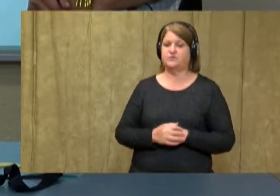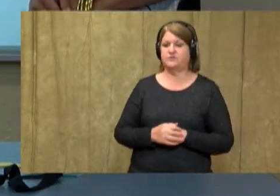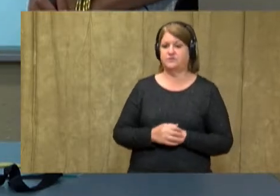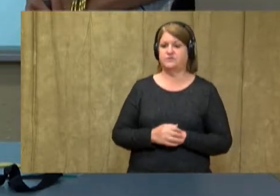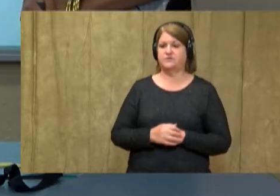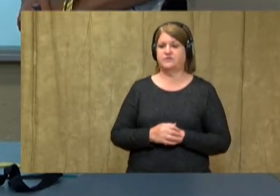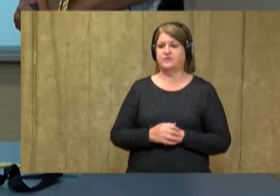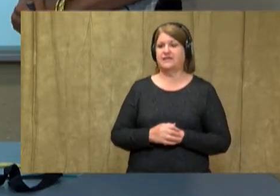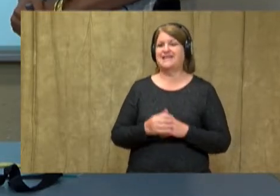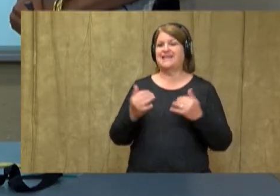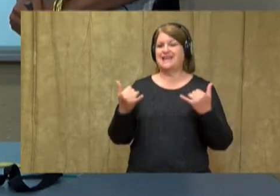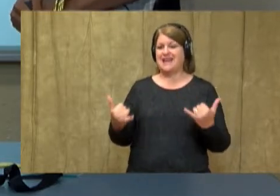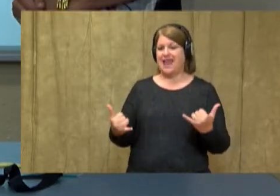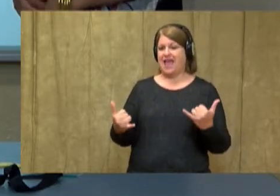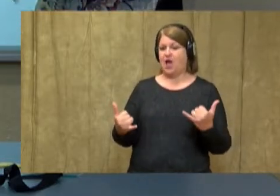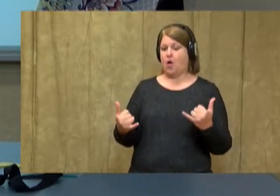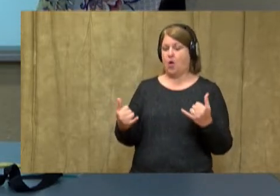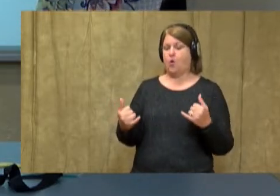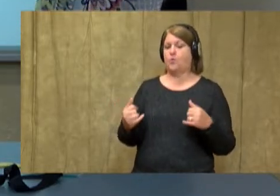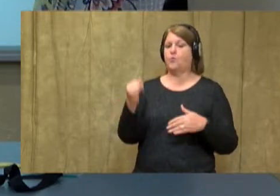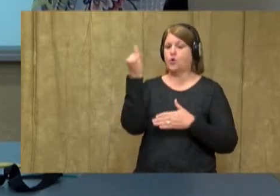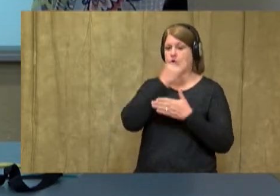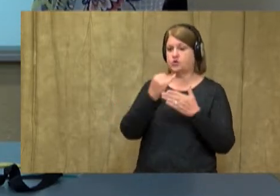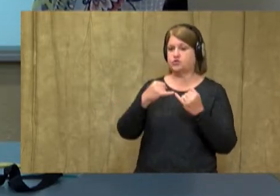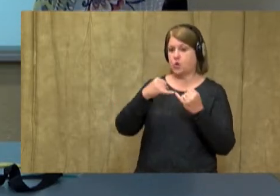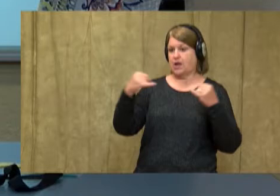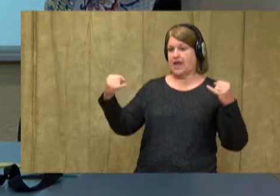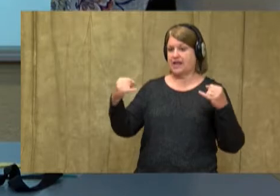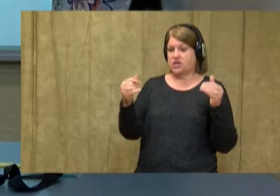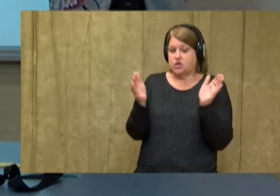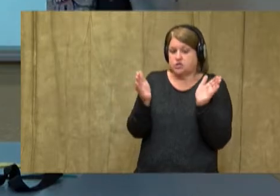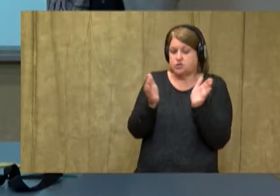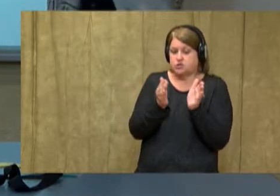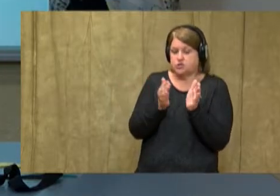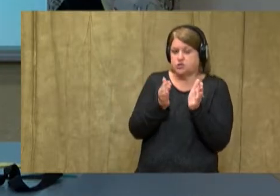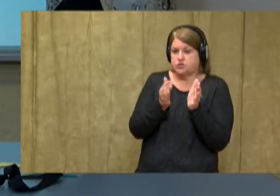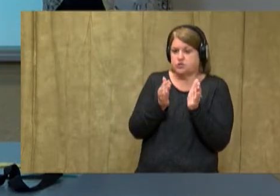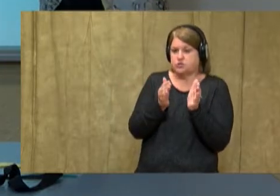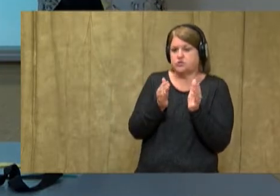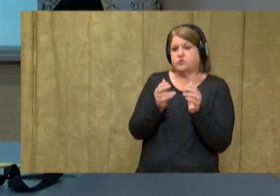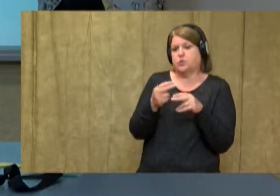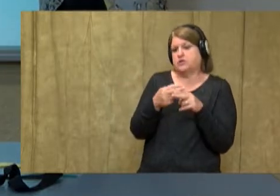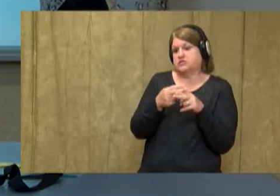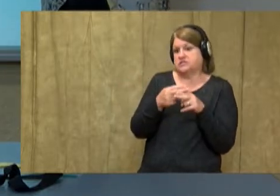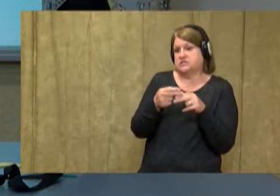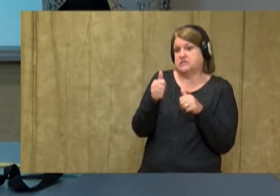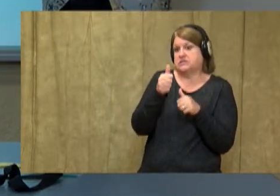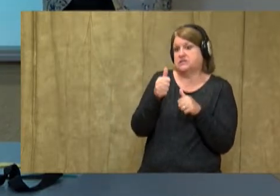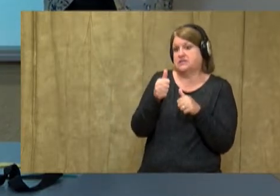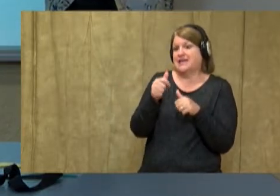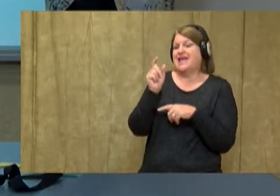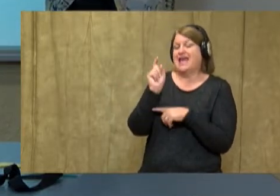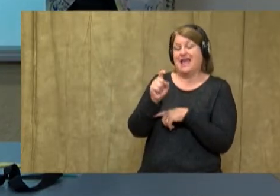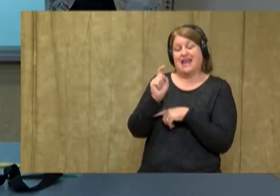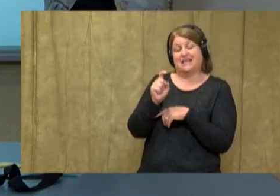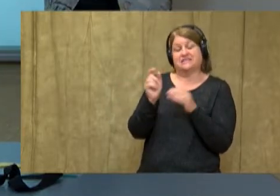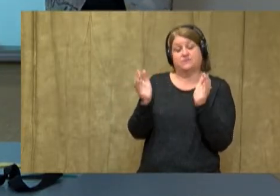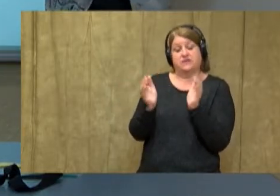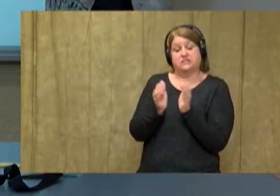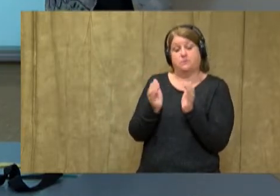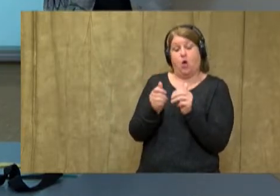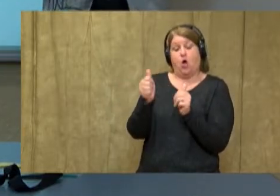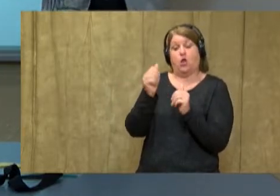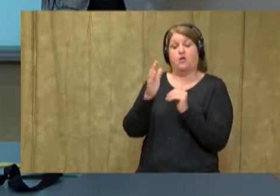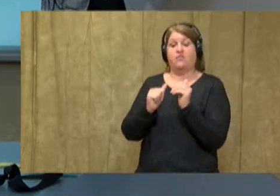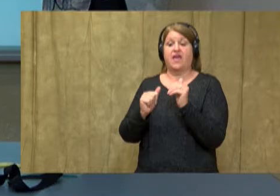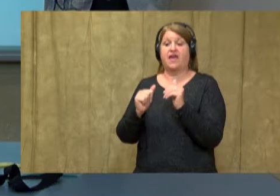line to the shortest pencil. Shortest, so it has to be smaller than our longest